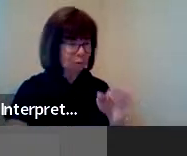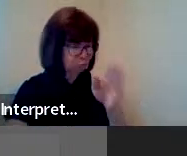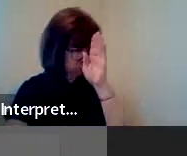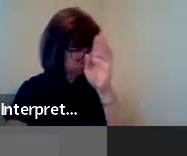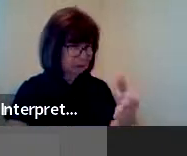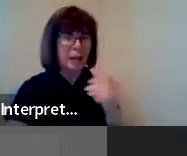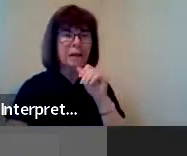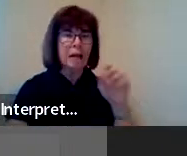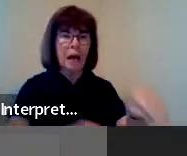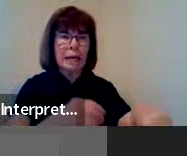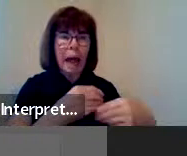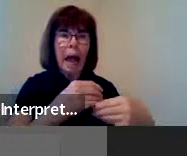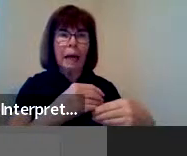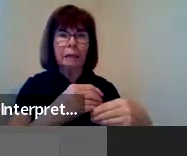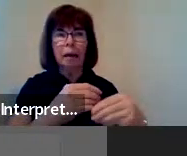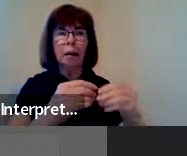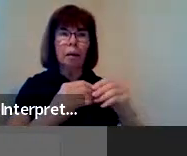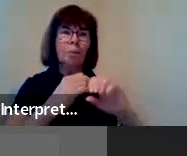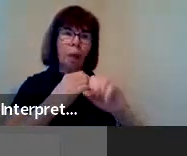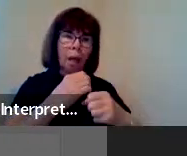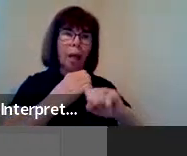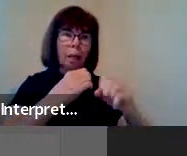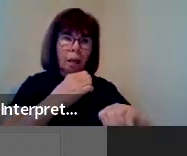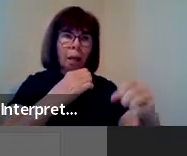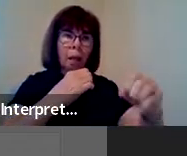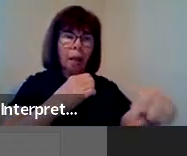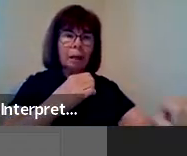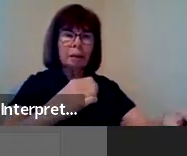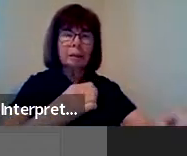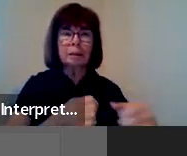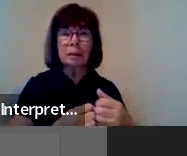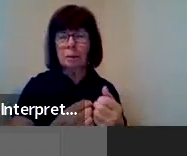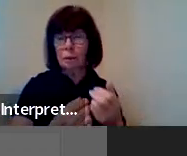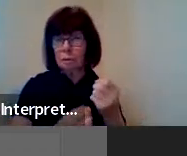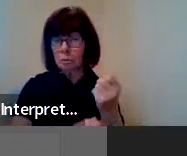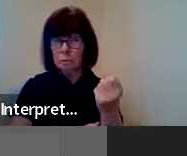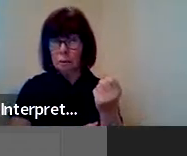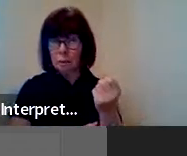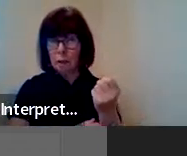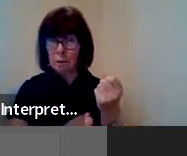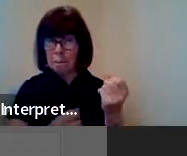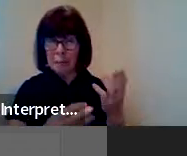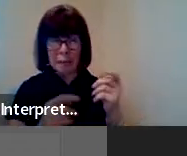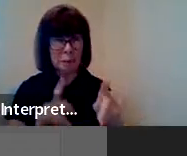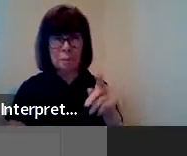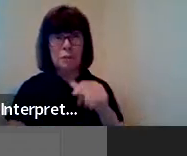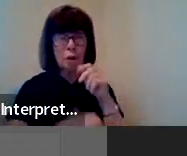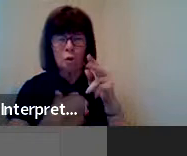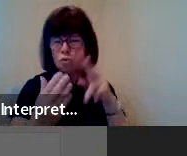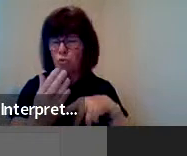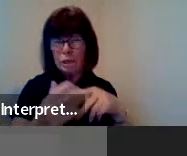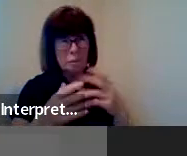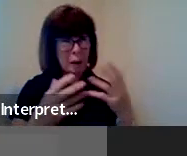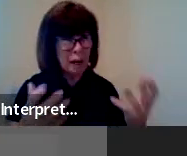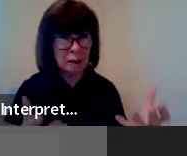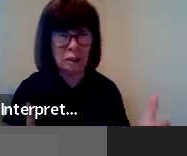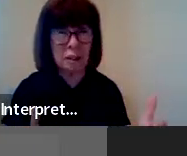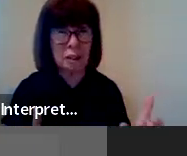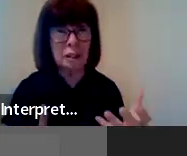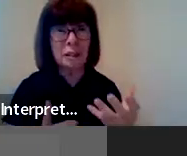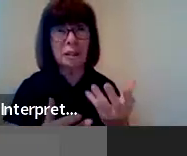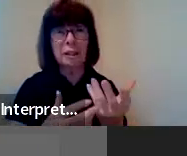adding too much word and more visual, because we don't understand, a lot of people don't really read much or they don't have the